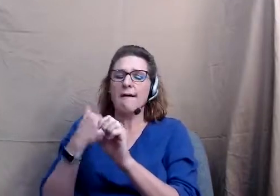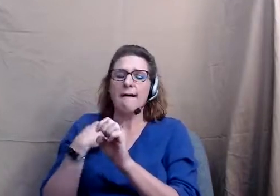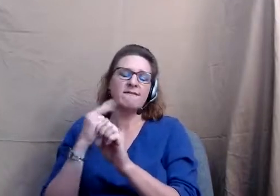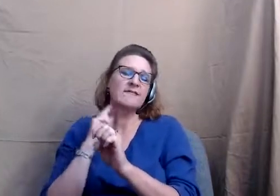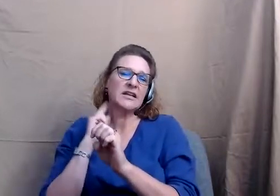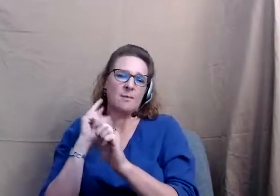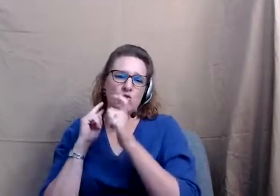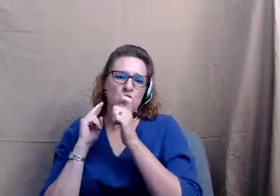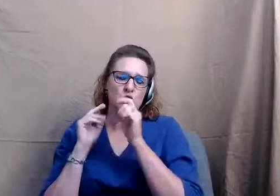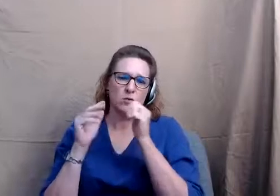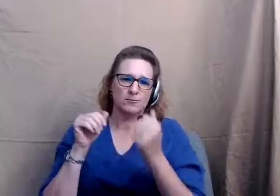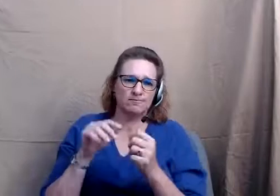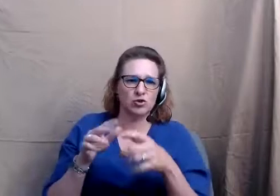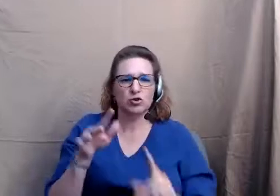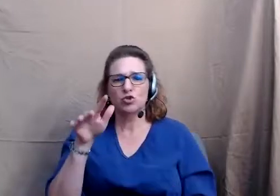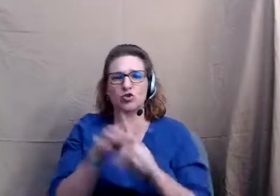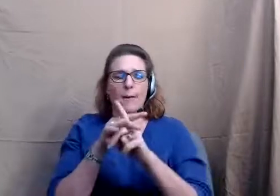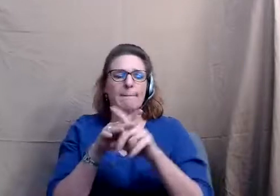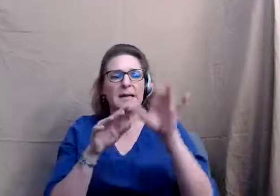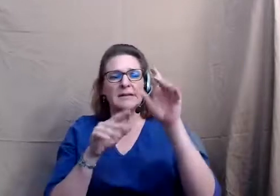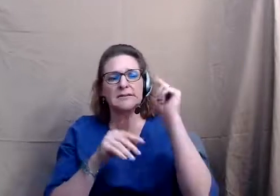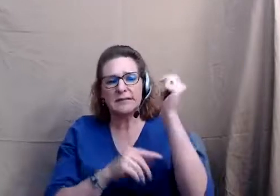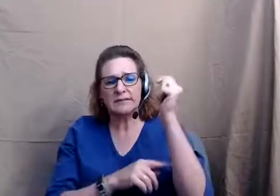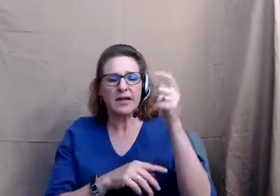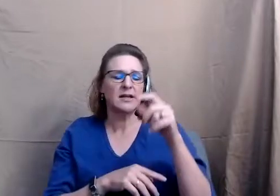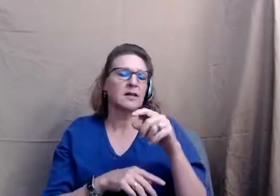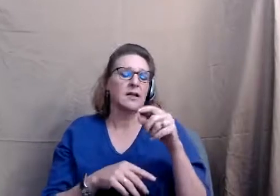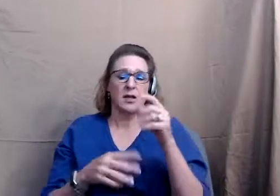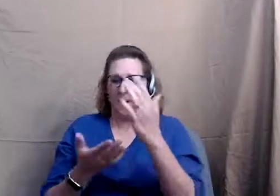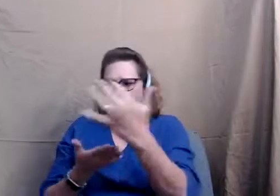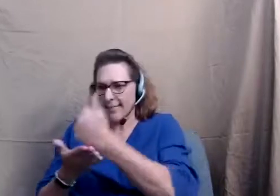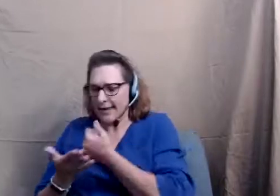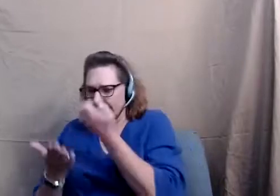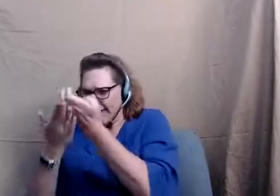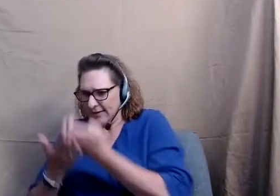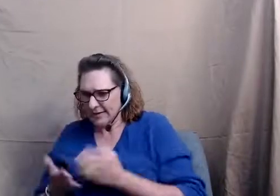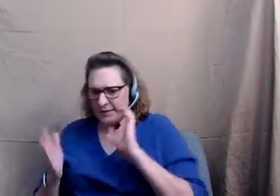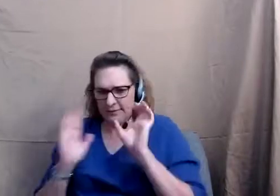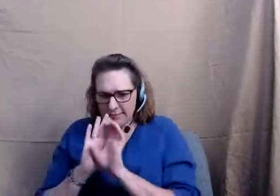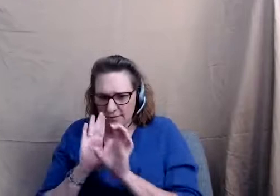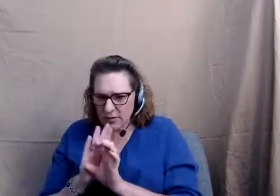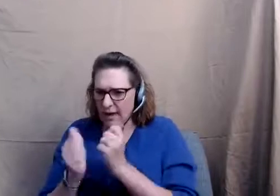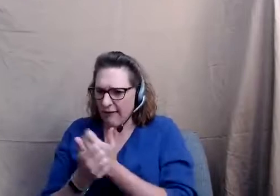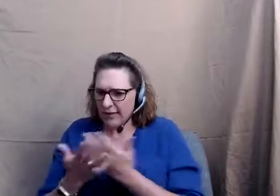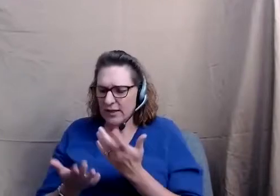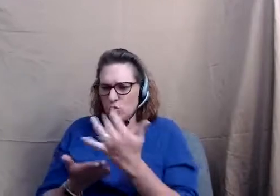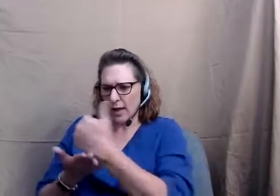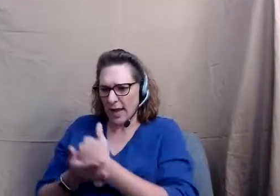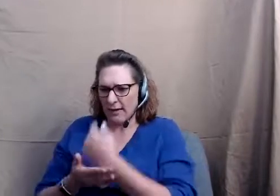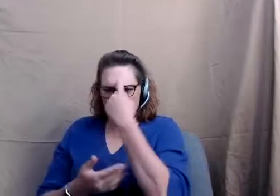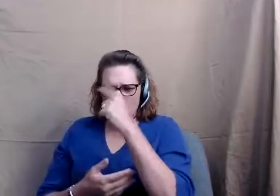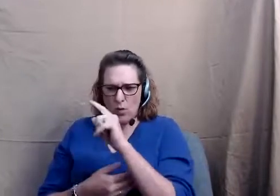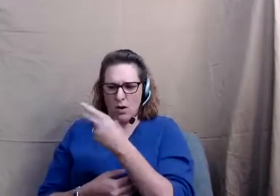by collecting all of the documentary evidence, all of the physical evidence, photographs, all the kinds of things that you would do for a